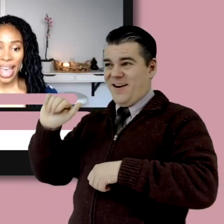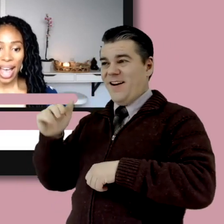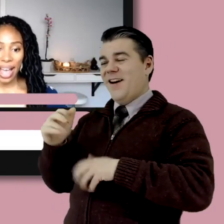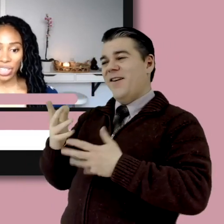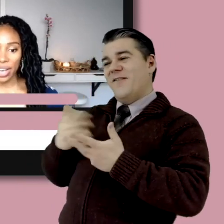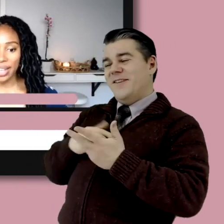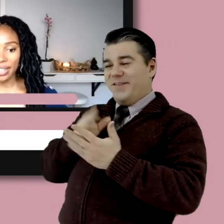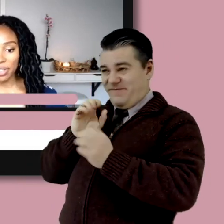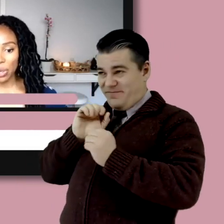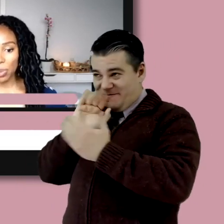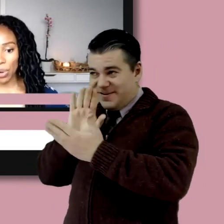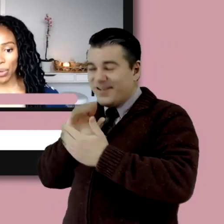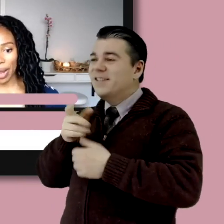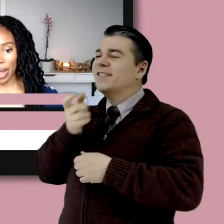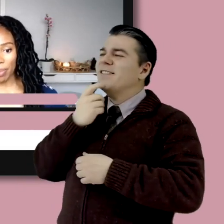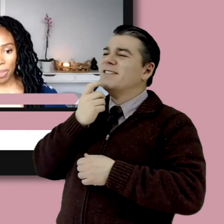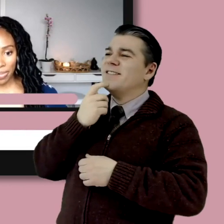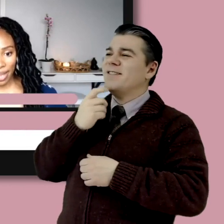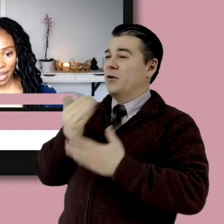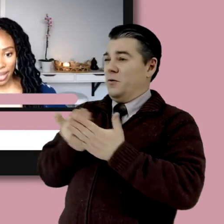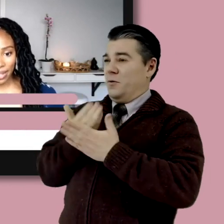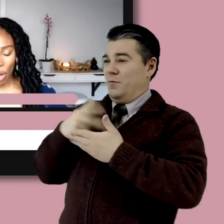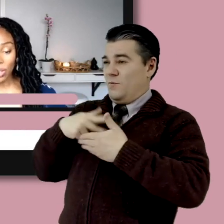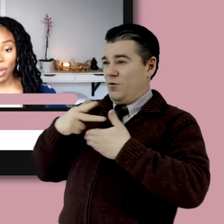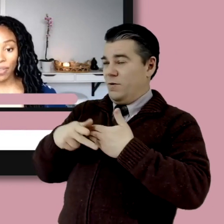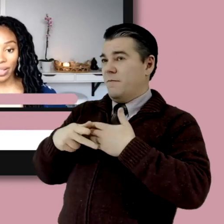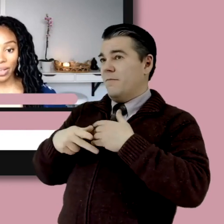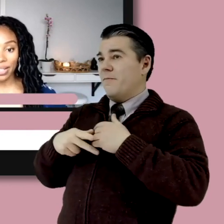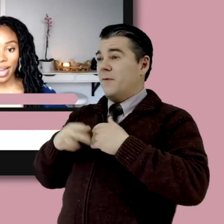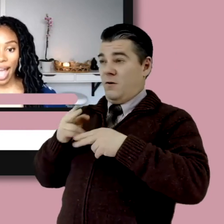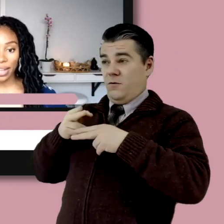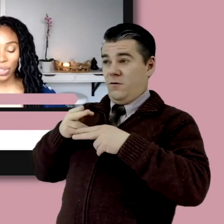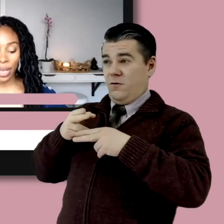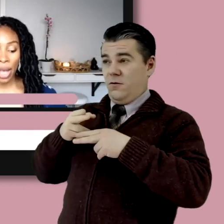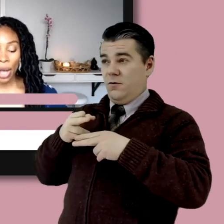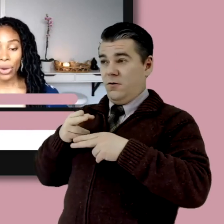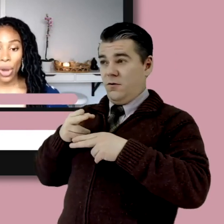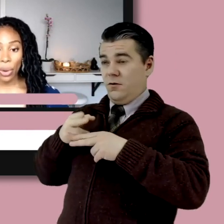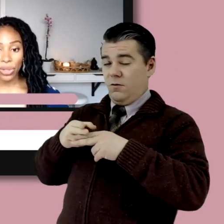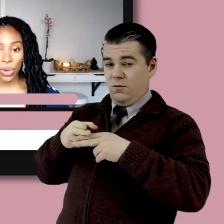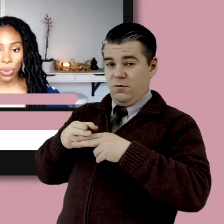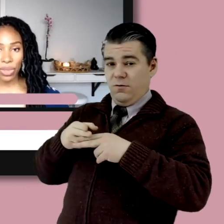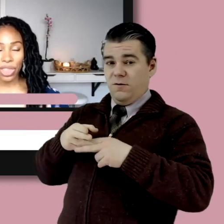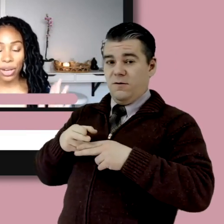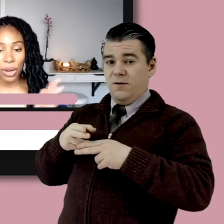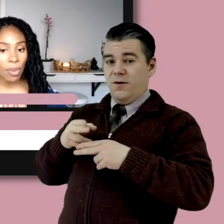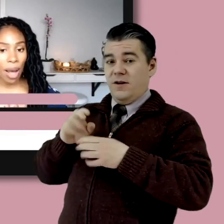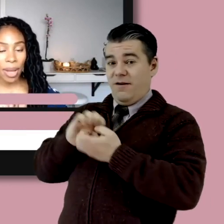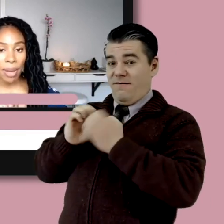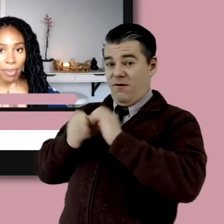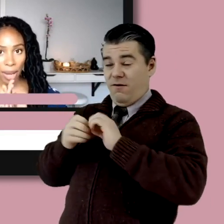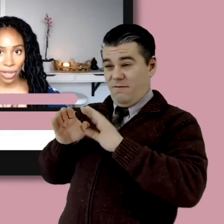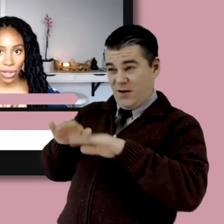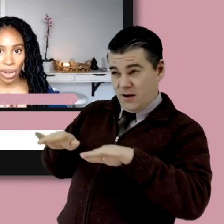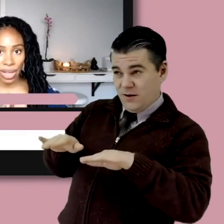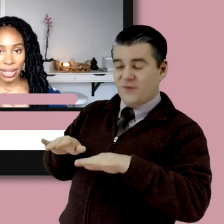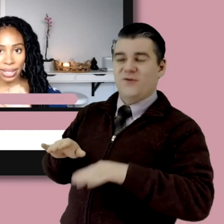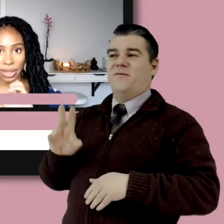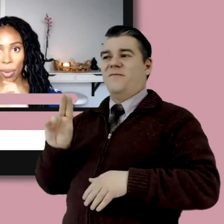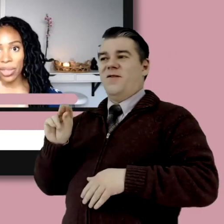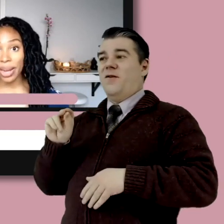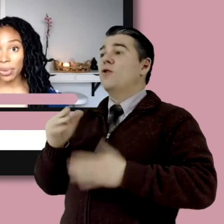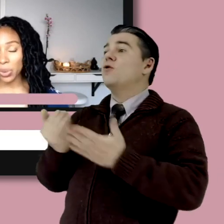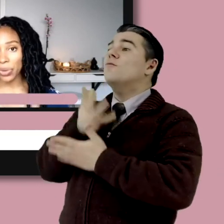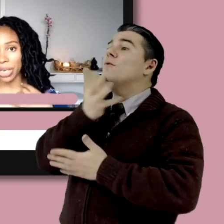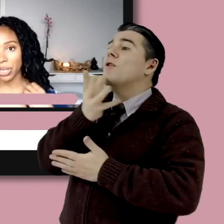it. She asked if the new program is called Evolving Littles, and actually, no. So the new Mama bundle is